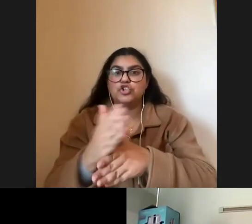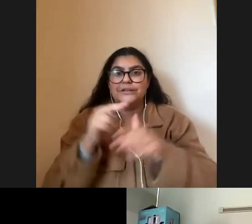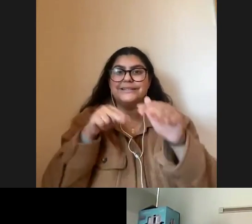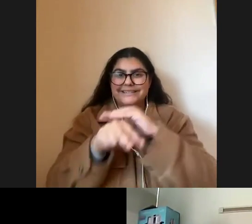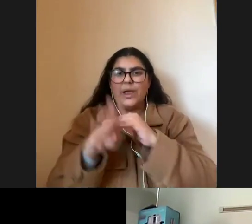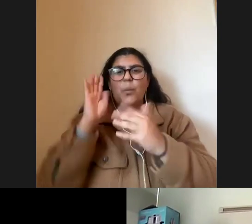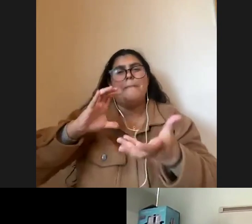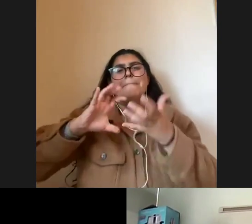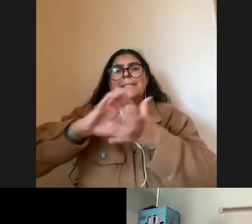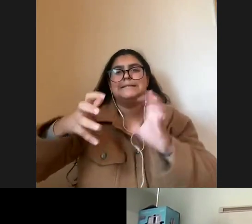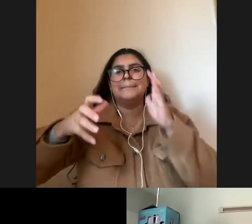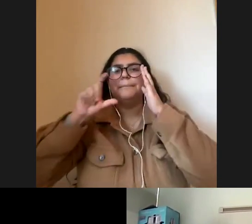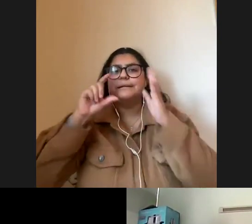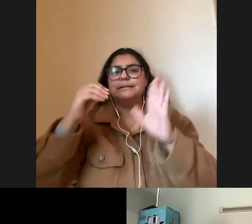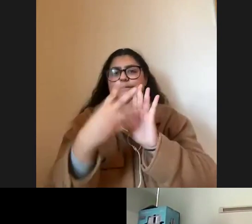mess up the skin.